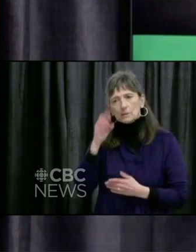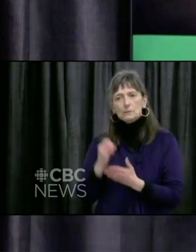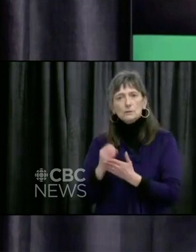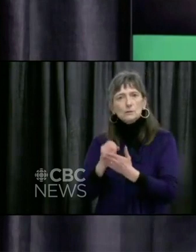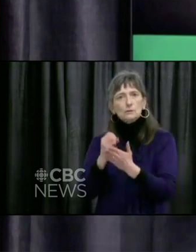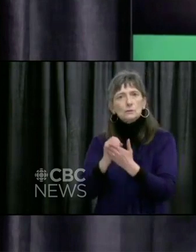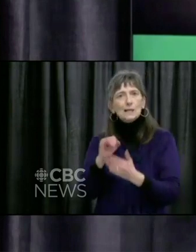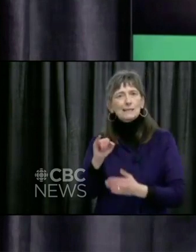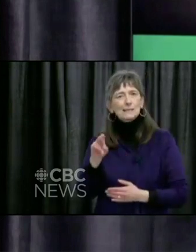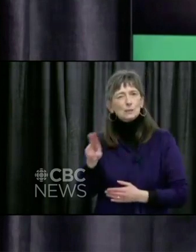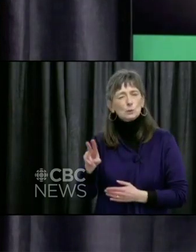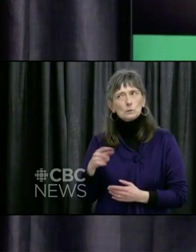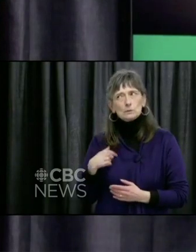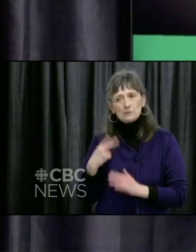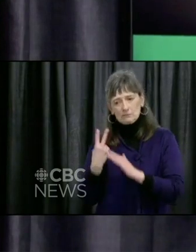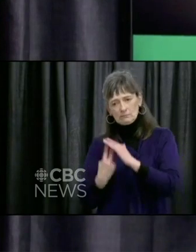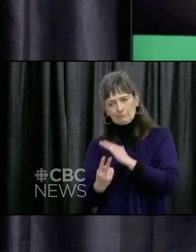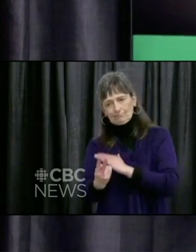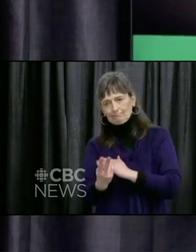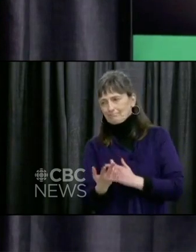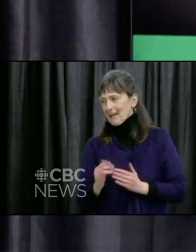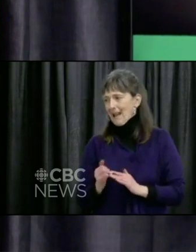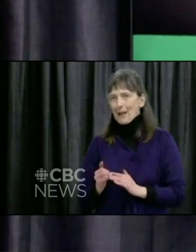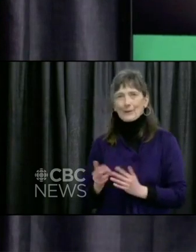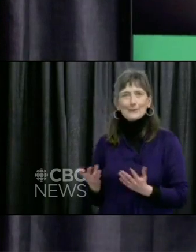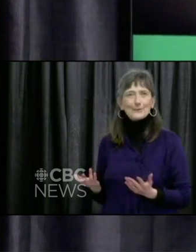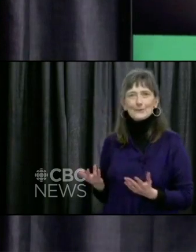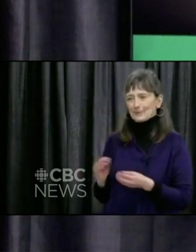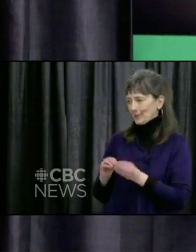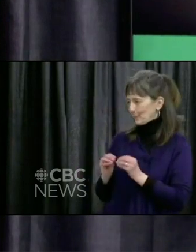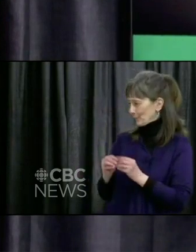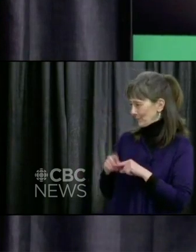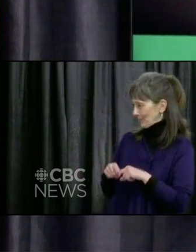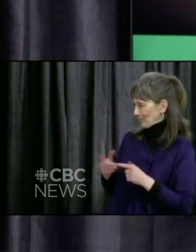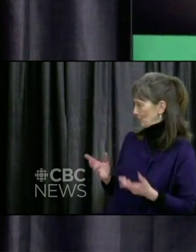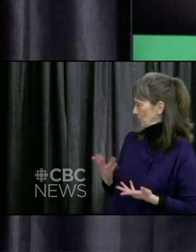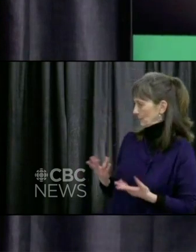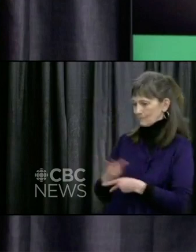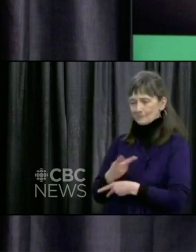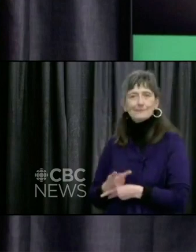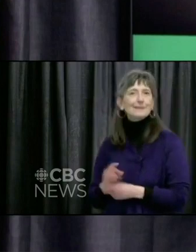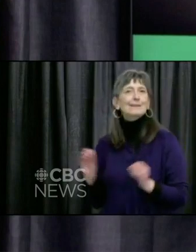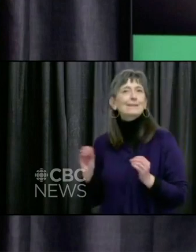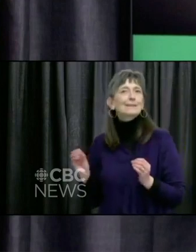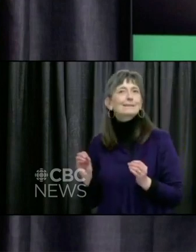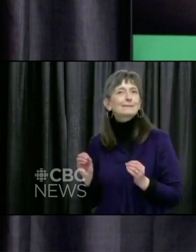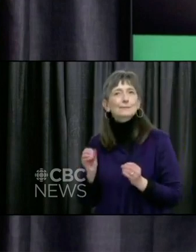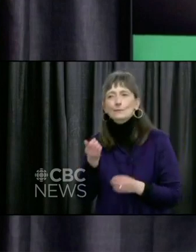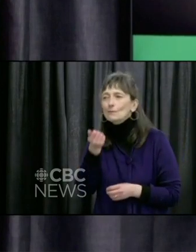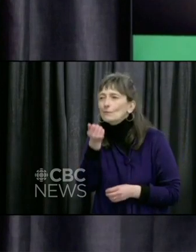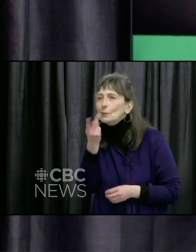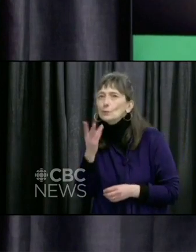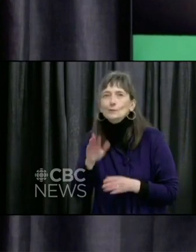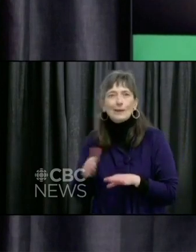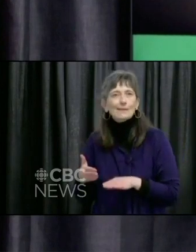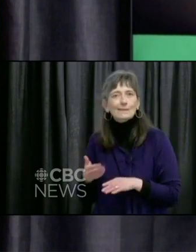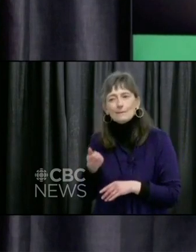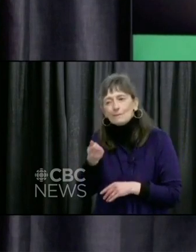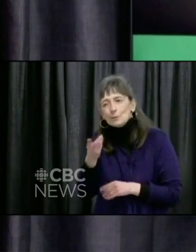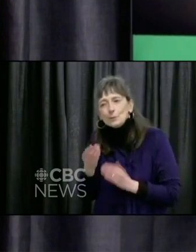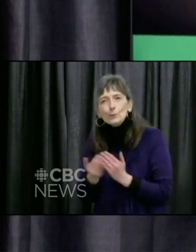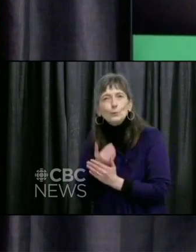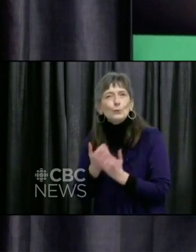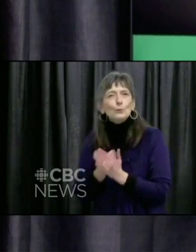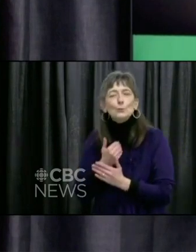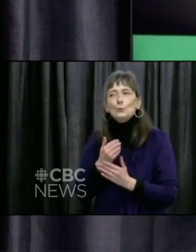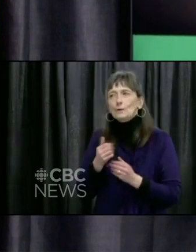it's not possible to forecast when you have very little deaths, very few new cases in terms